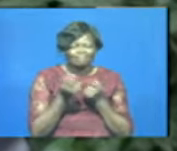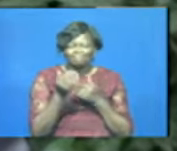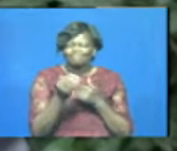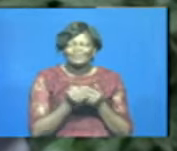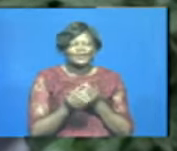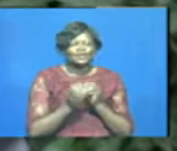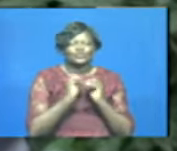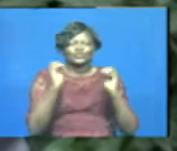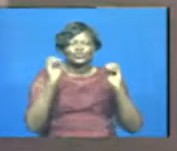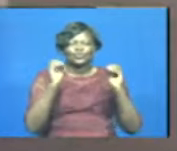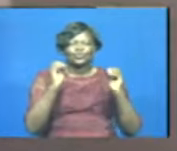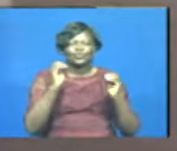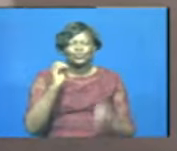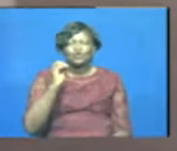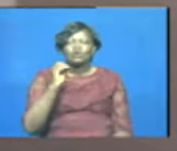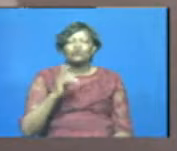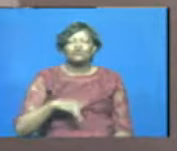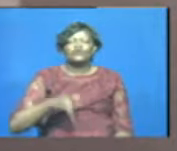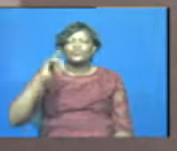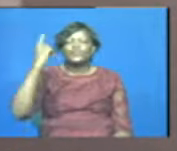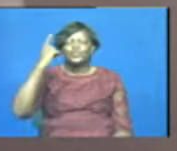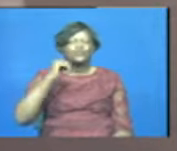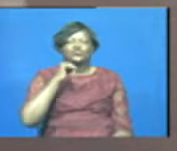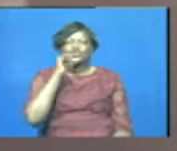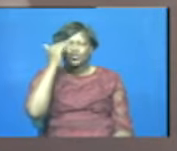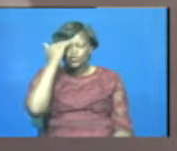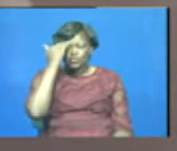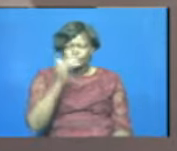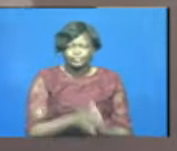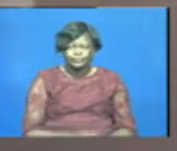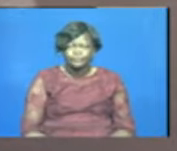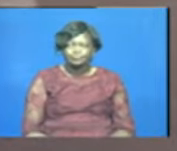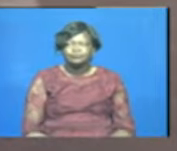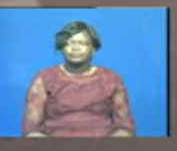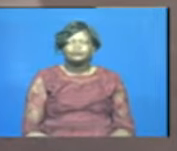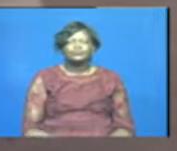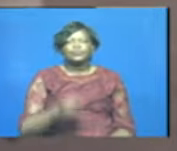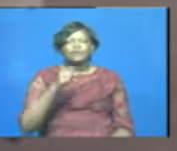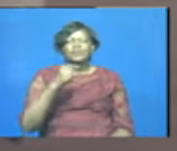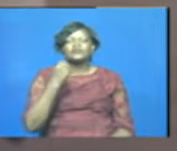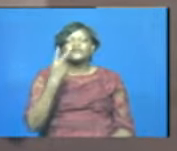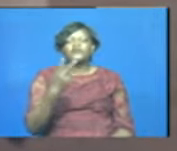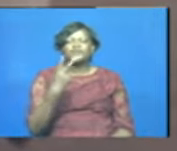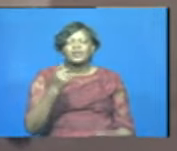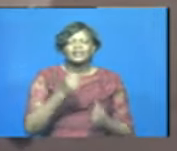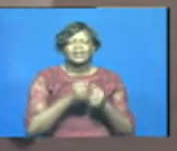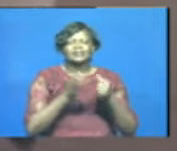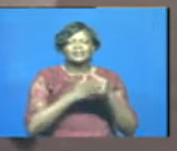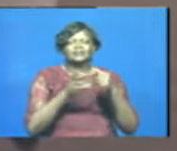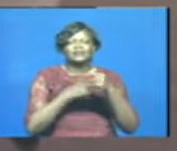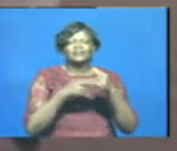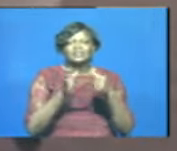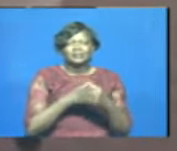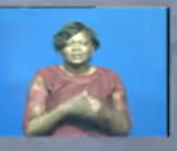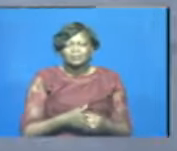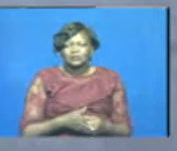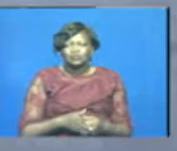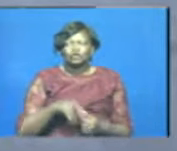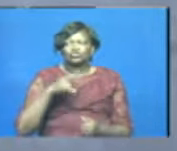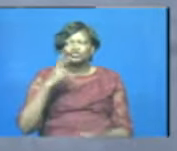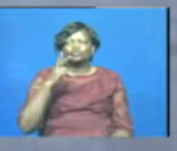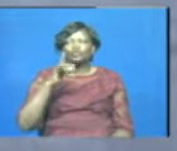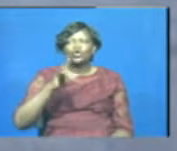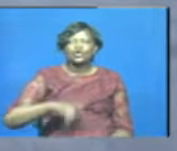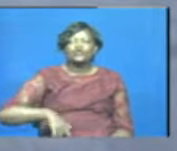Helicopters were not that much known. As fate would have it, in February of 1979, two Air Force